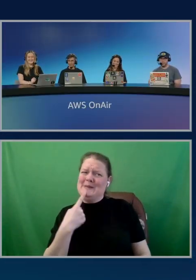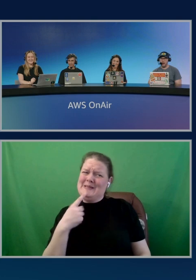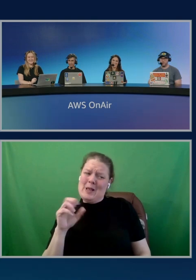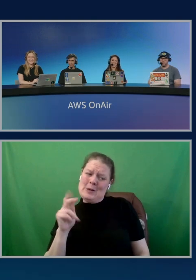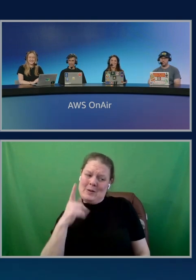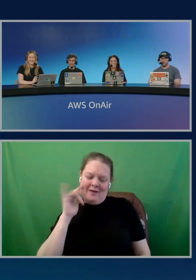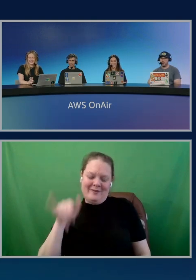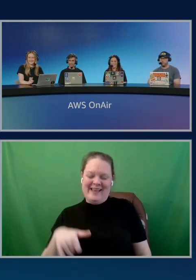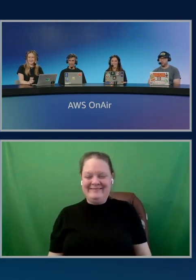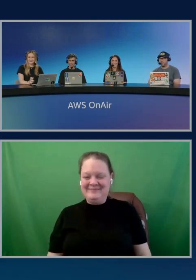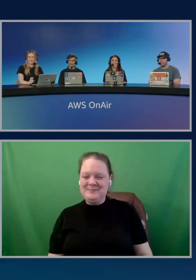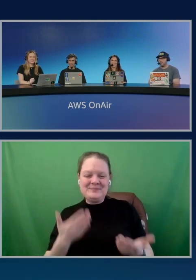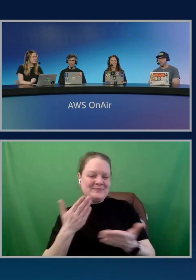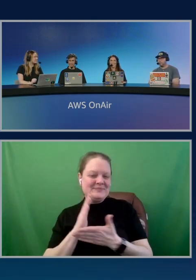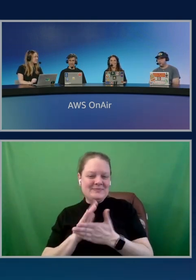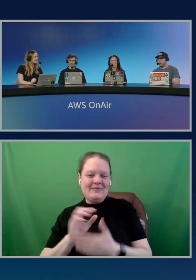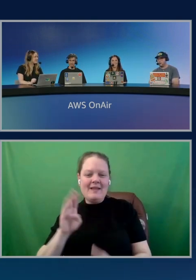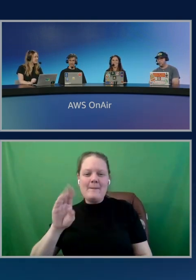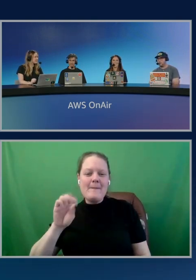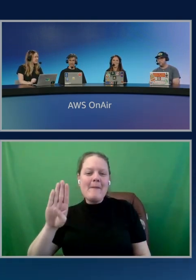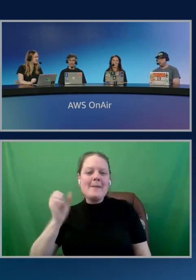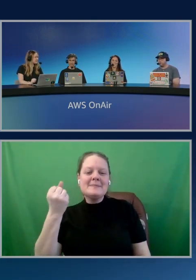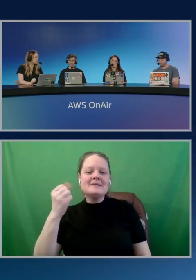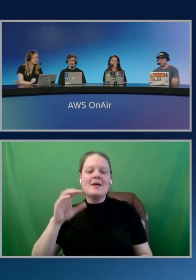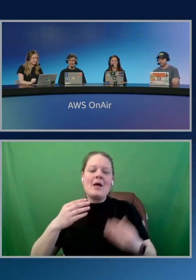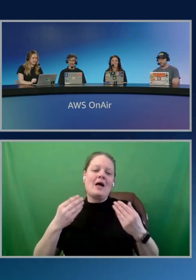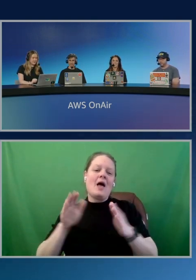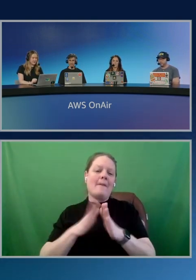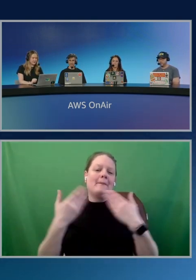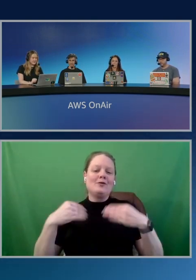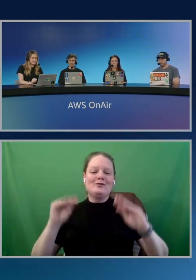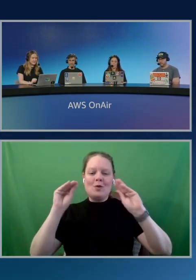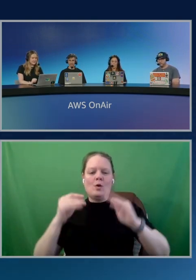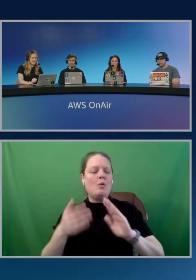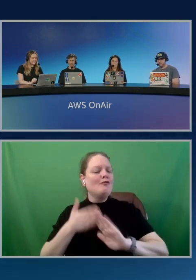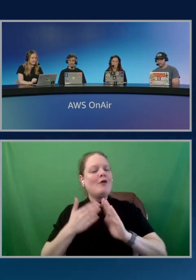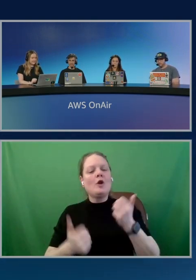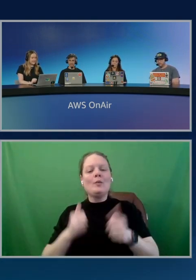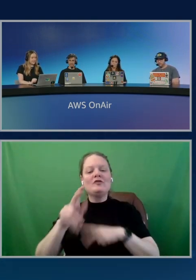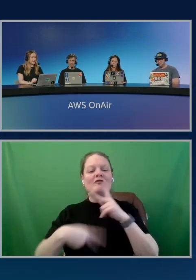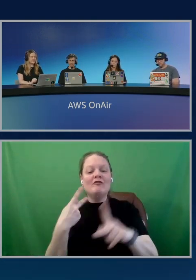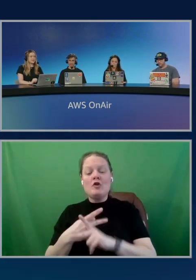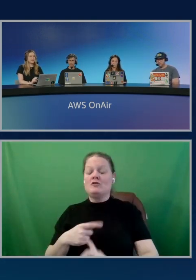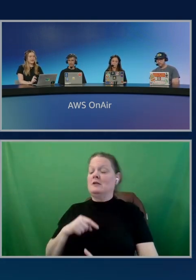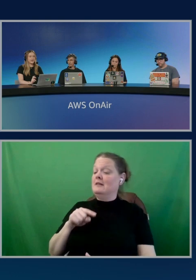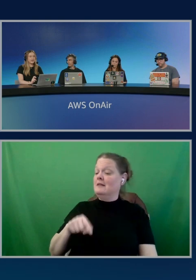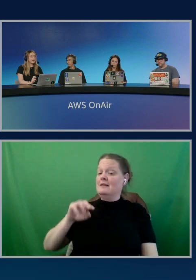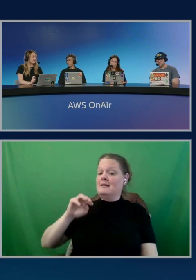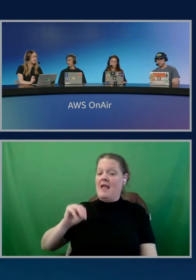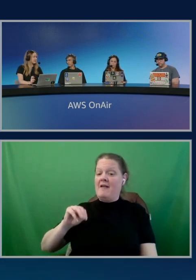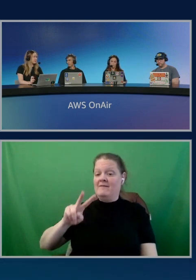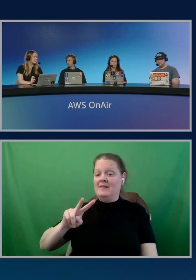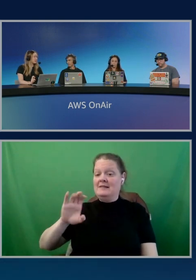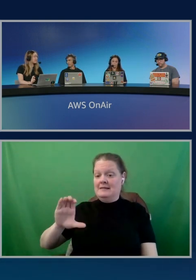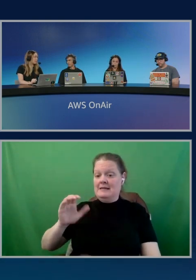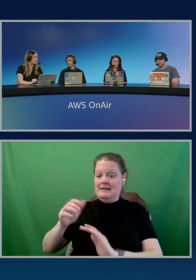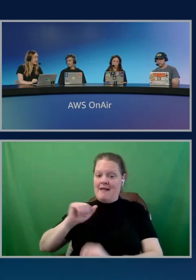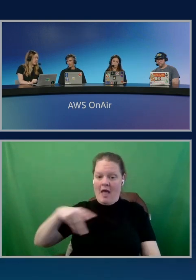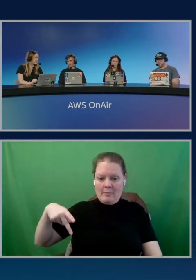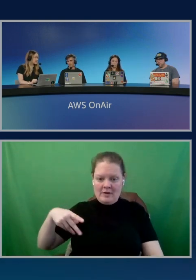All right, so Bob's Bookstore, and we're running on what version here? So this is an MVC application running in .NET